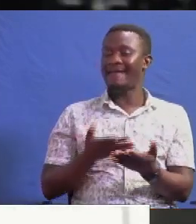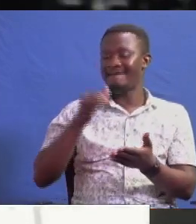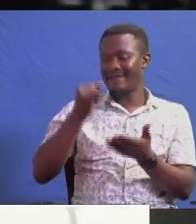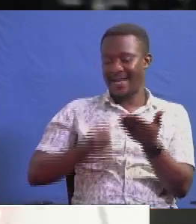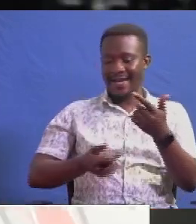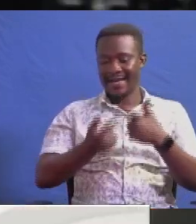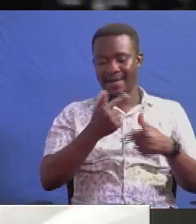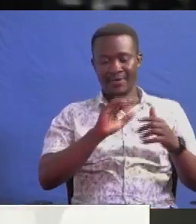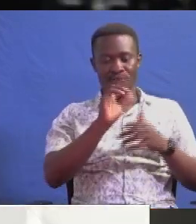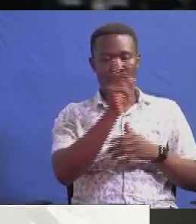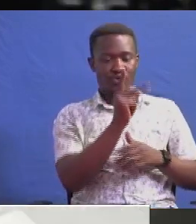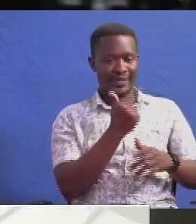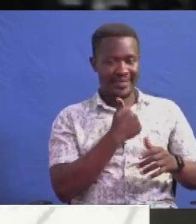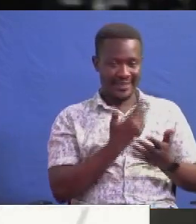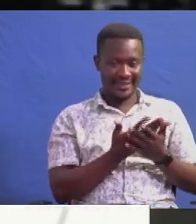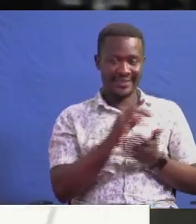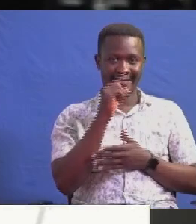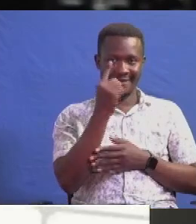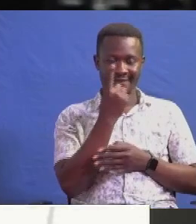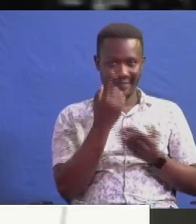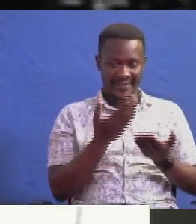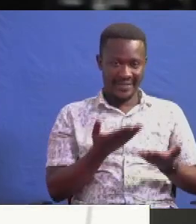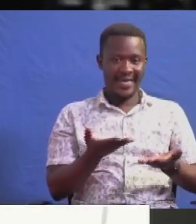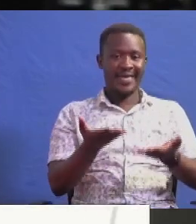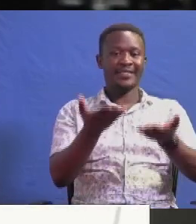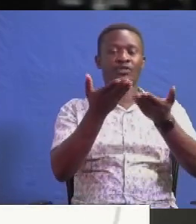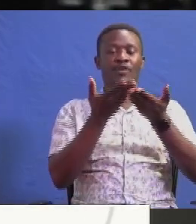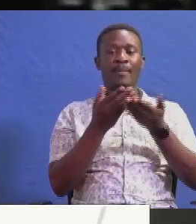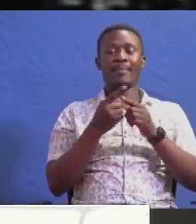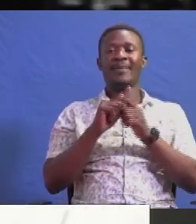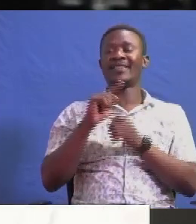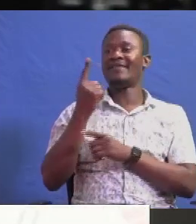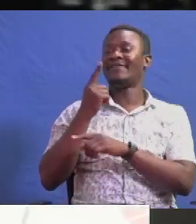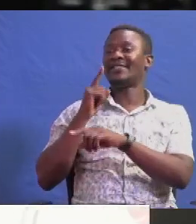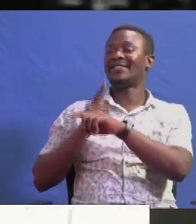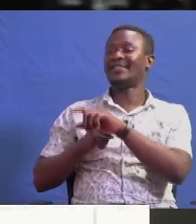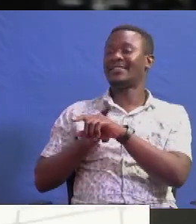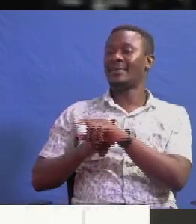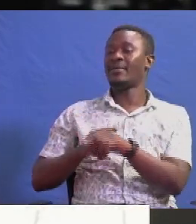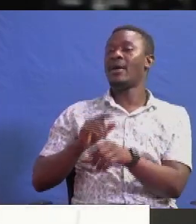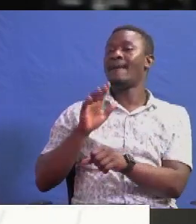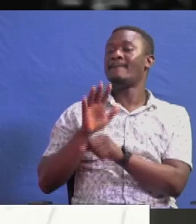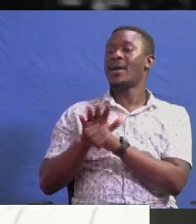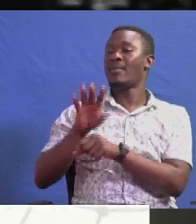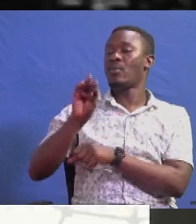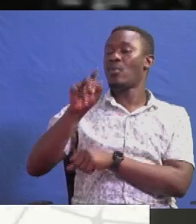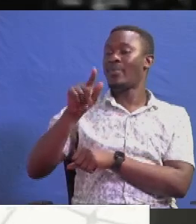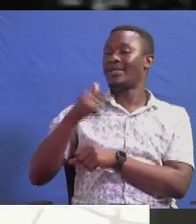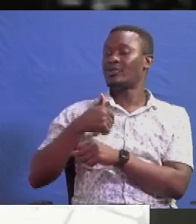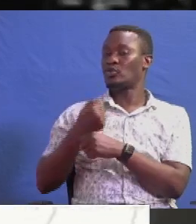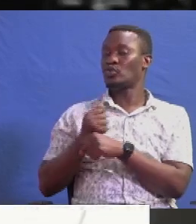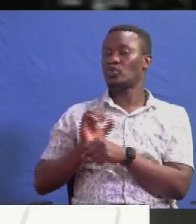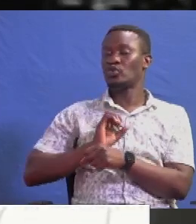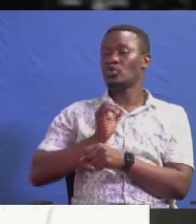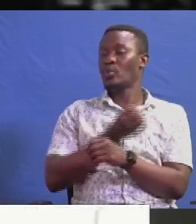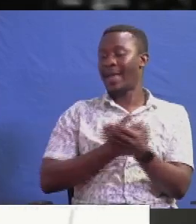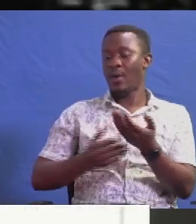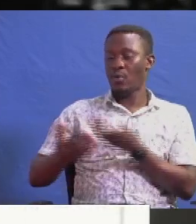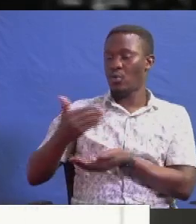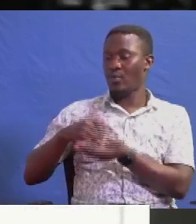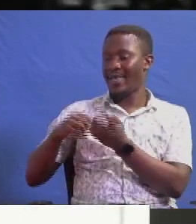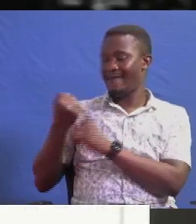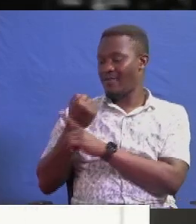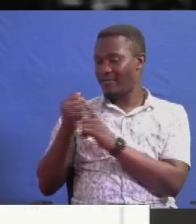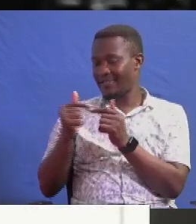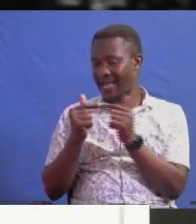Kenya. It's a first delivery, but it's a first moment that adds one more weapon to our collective fight